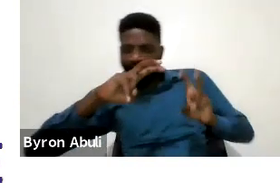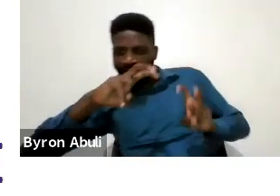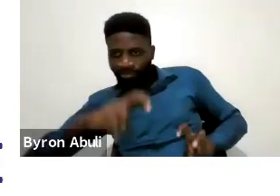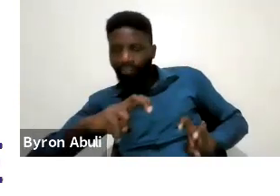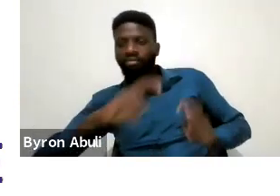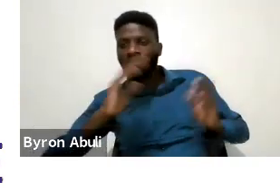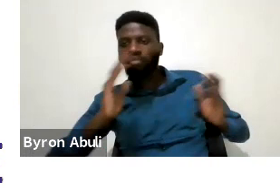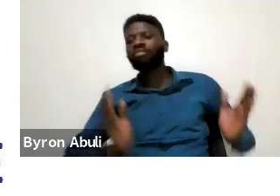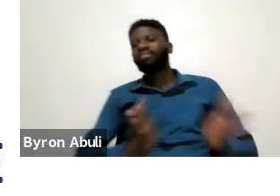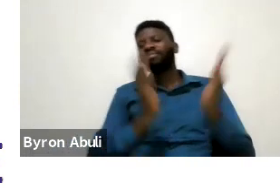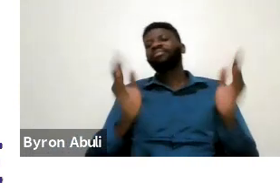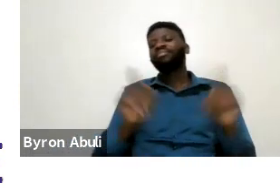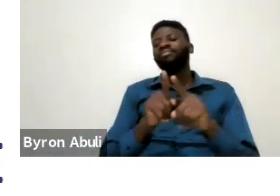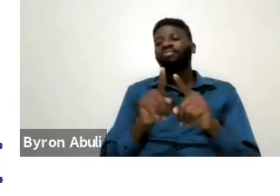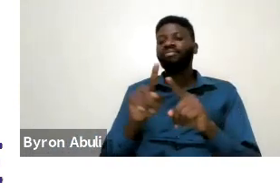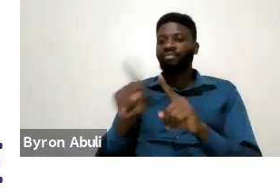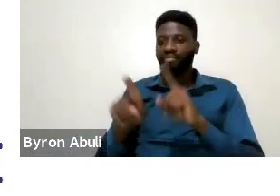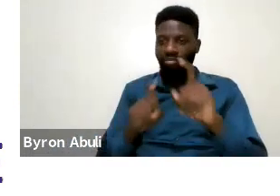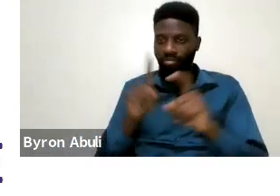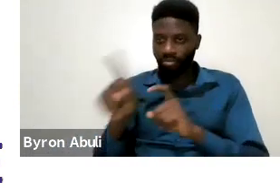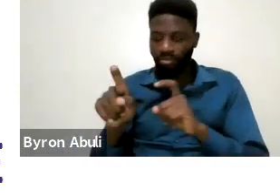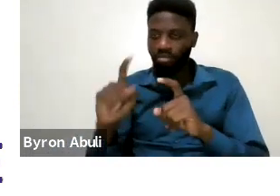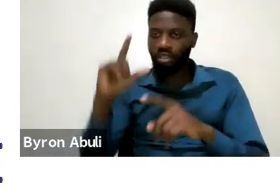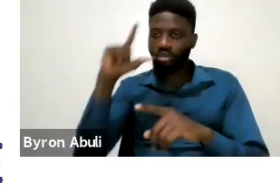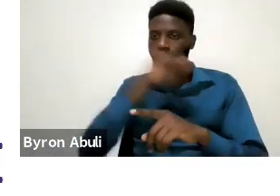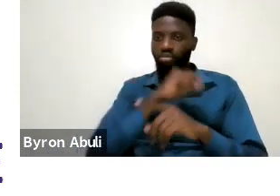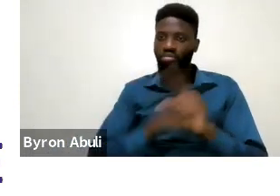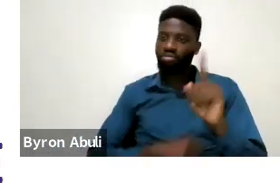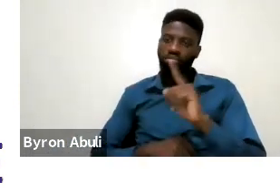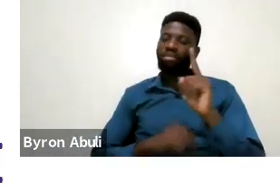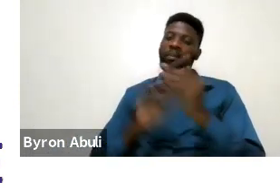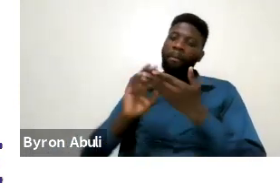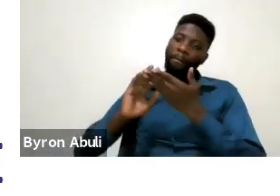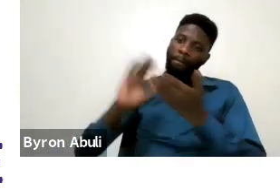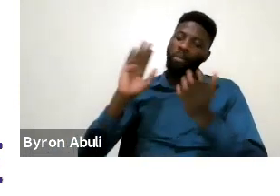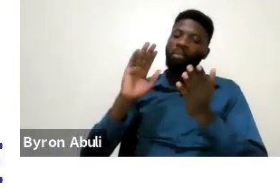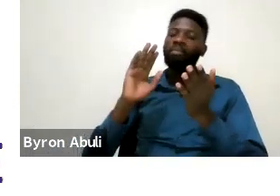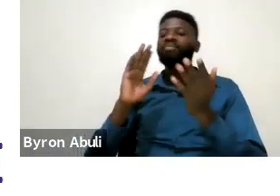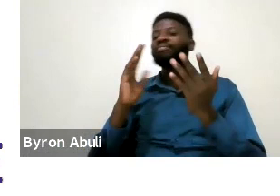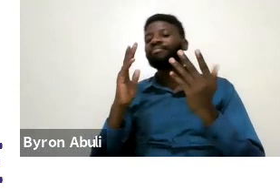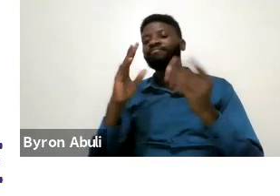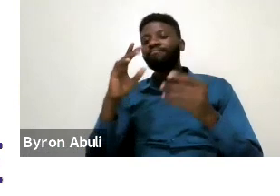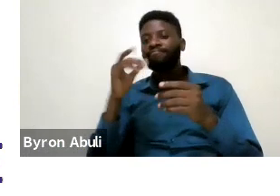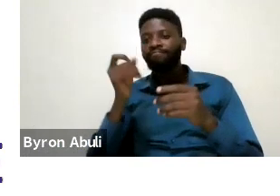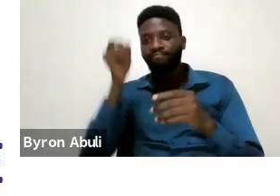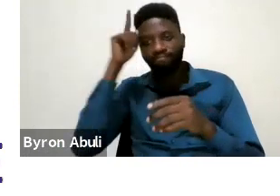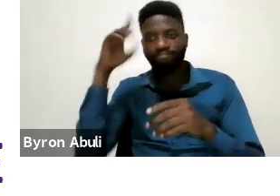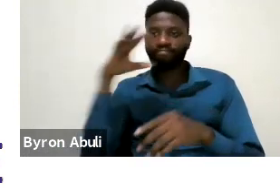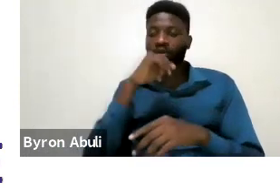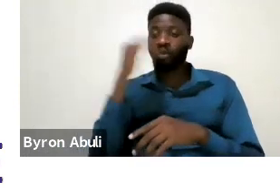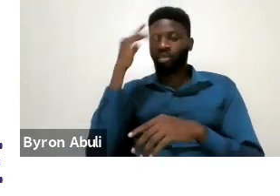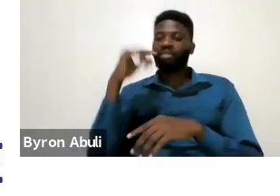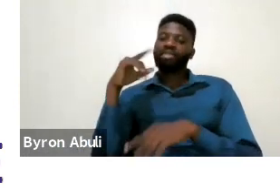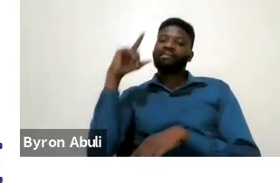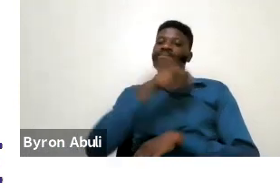questions, don't assume. A lot of misunderstanding happens and negative attitudes are developed as a result of assumption. You